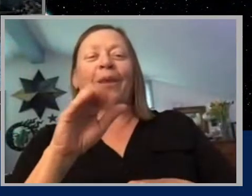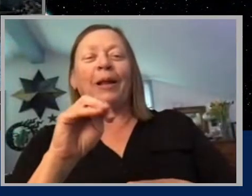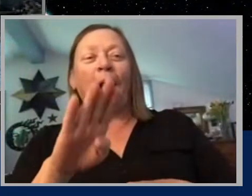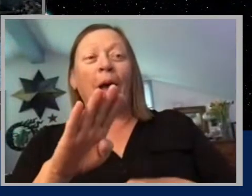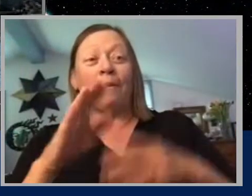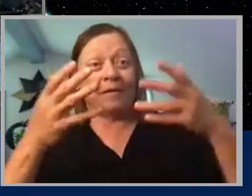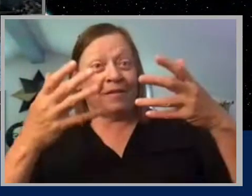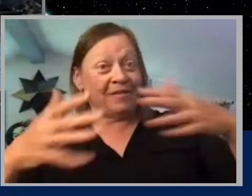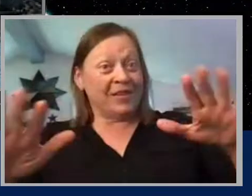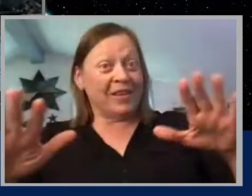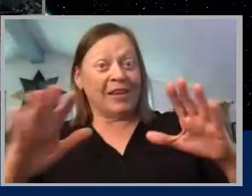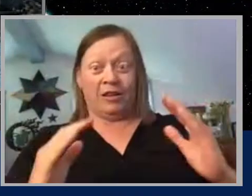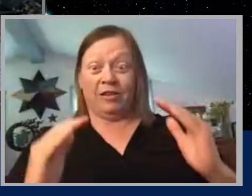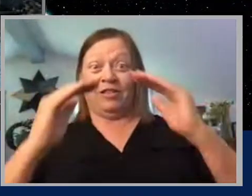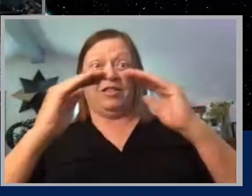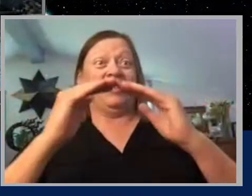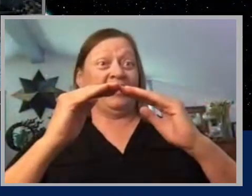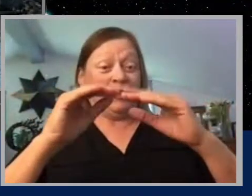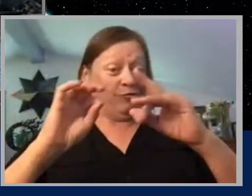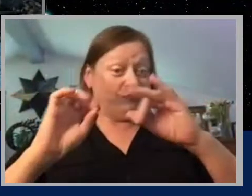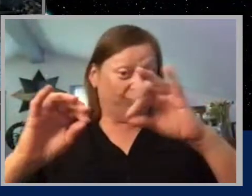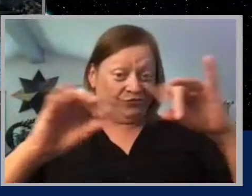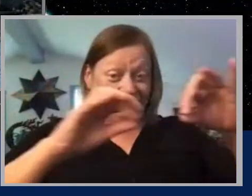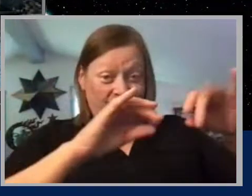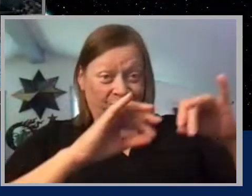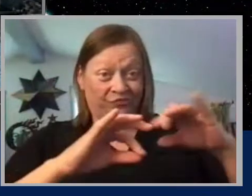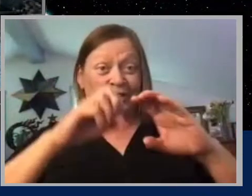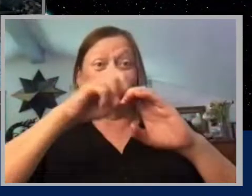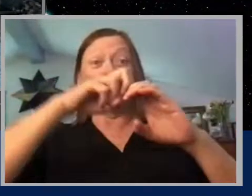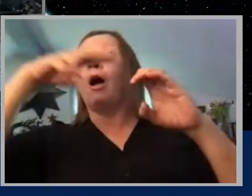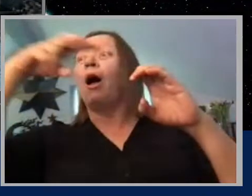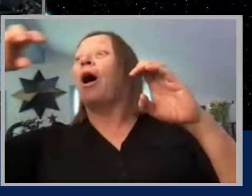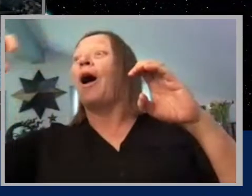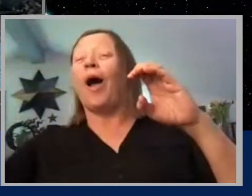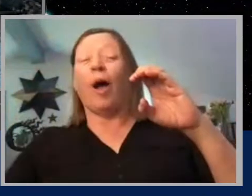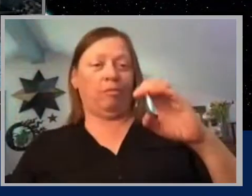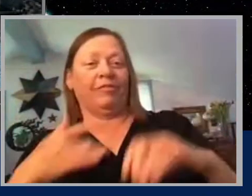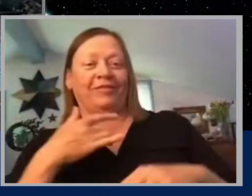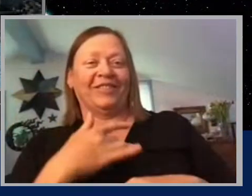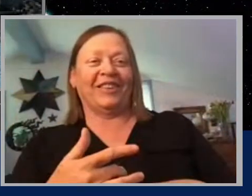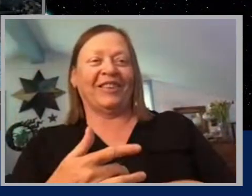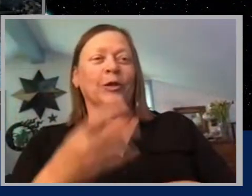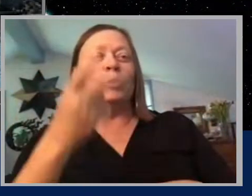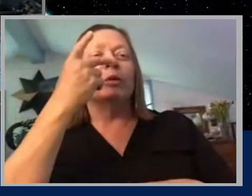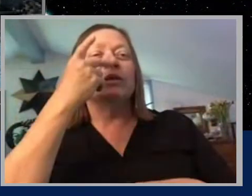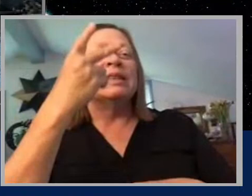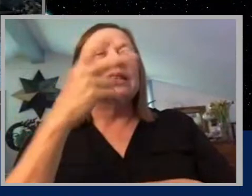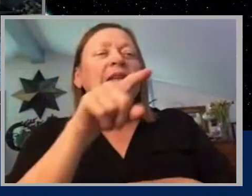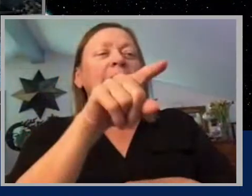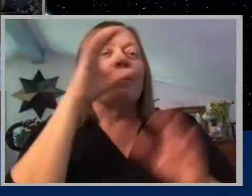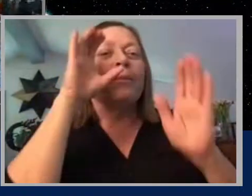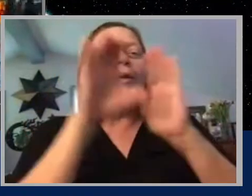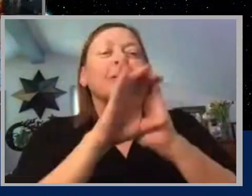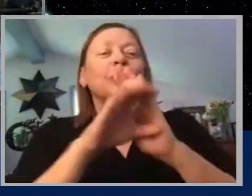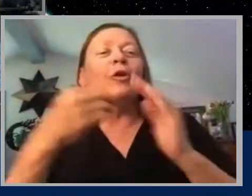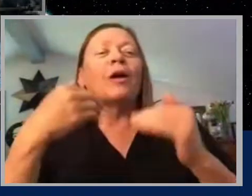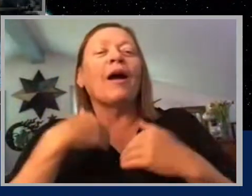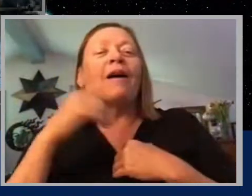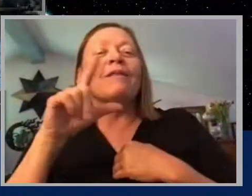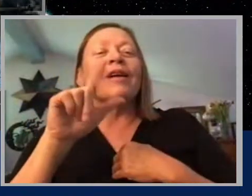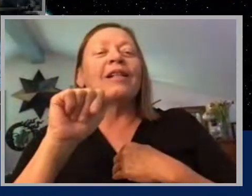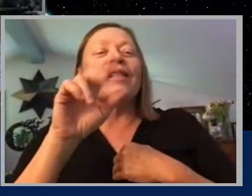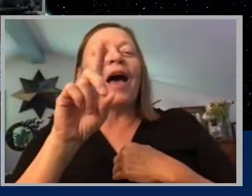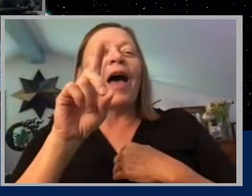when they're done with their job up on top. And you can kind of see the ladder that we use. It's